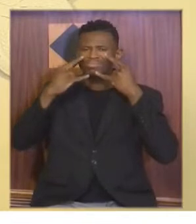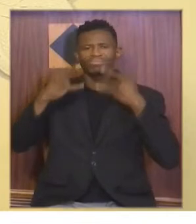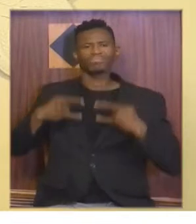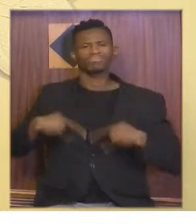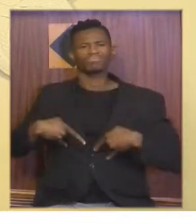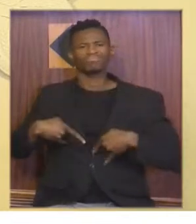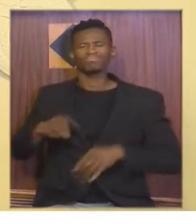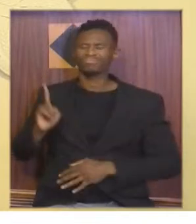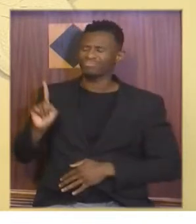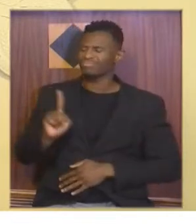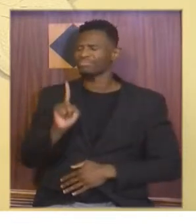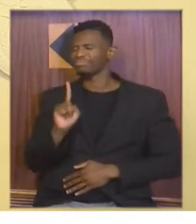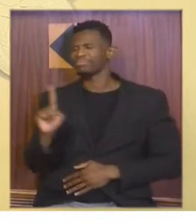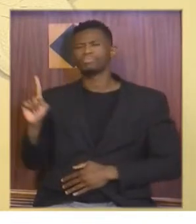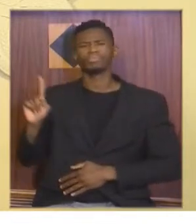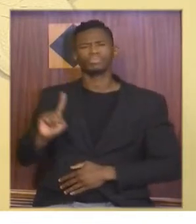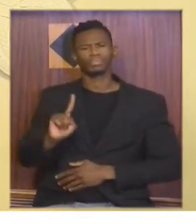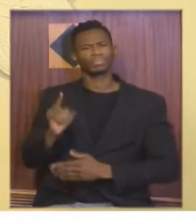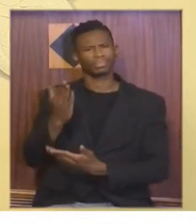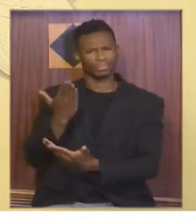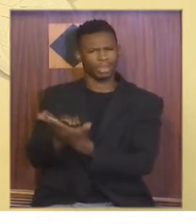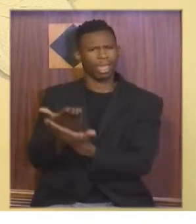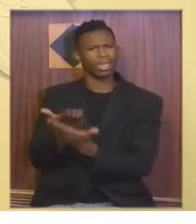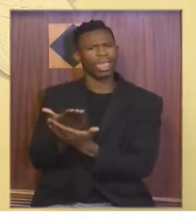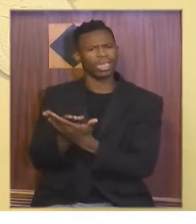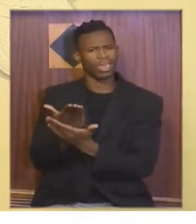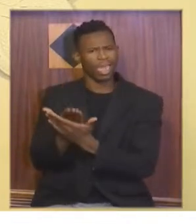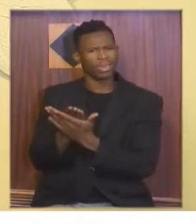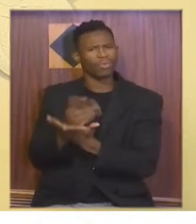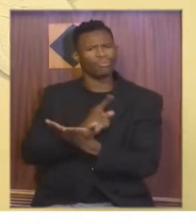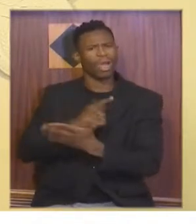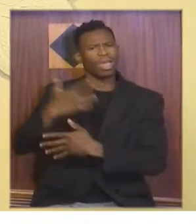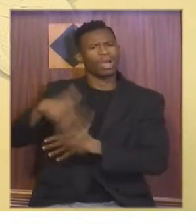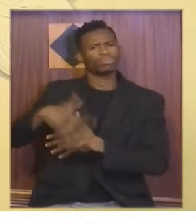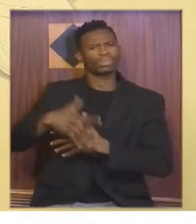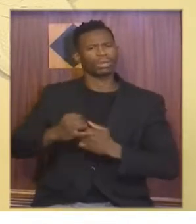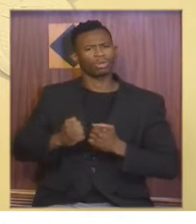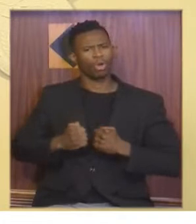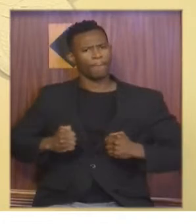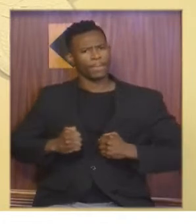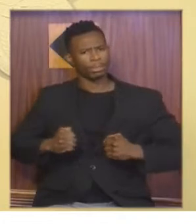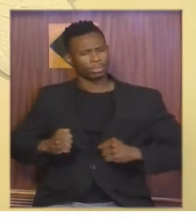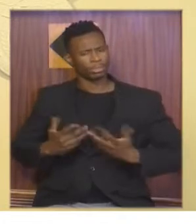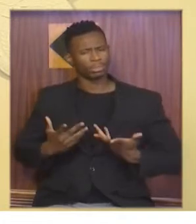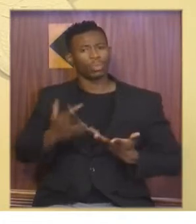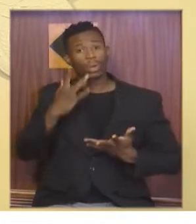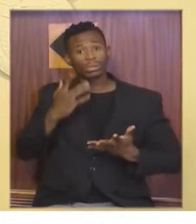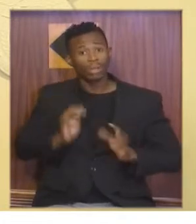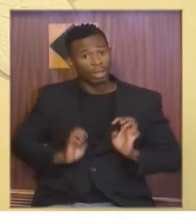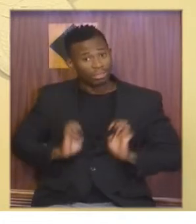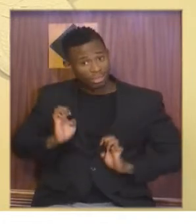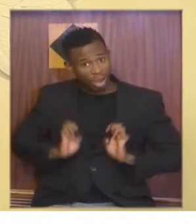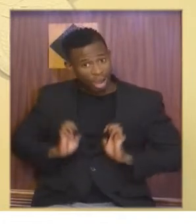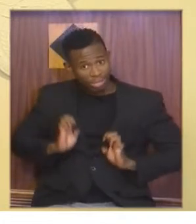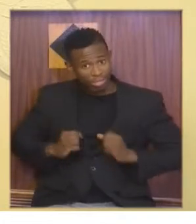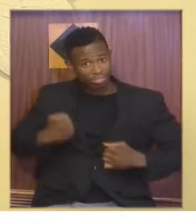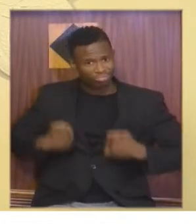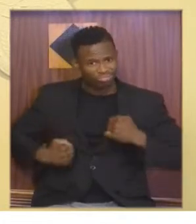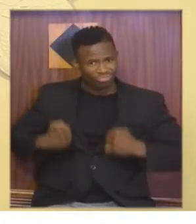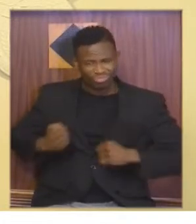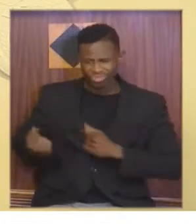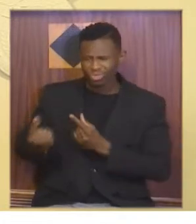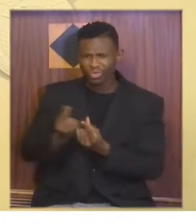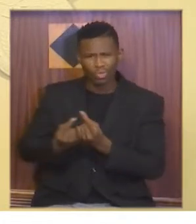pathways, or in an open space, when exercising outdoors,